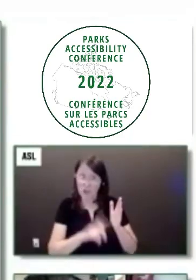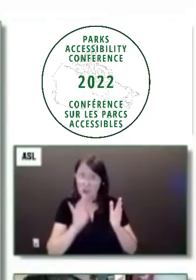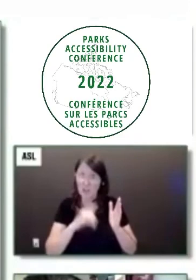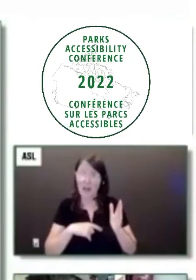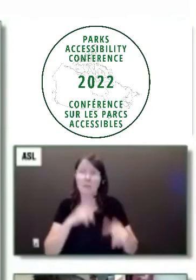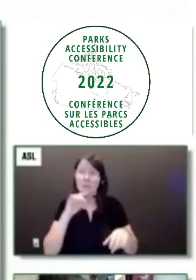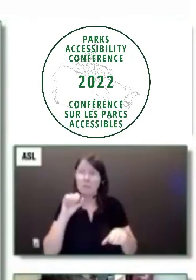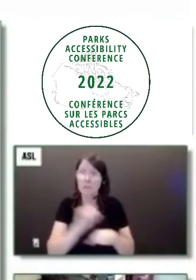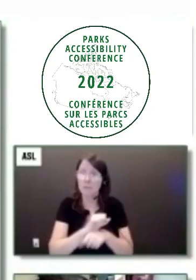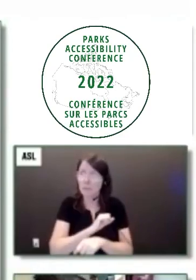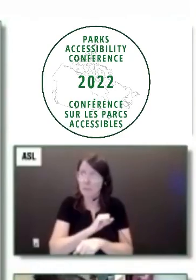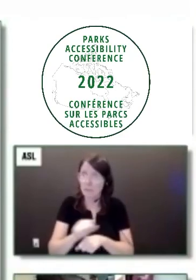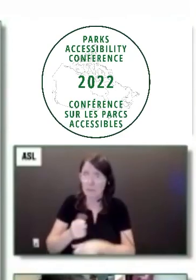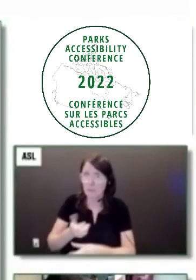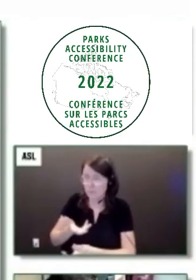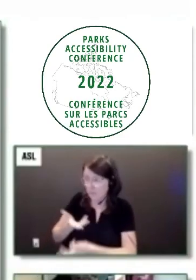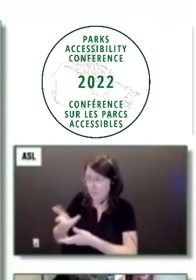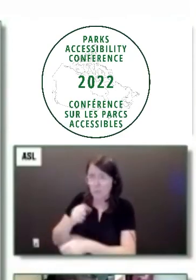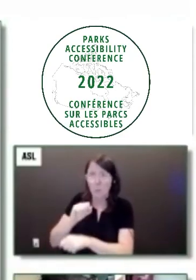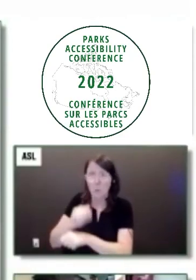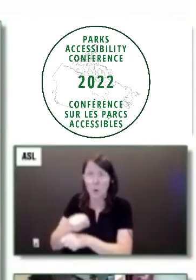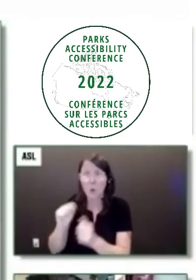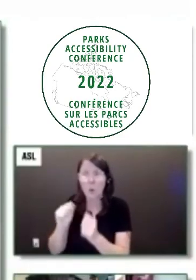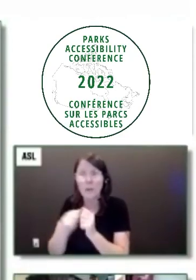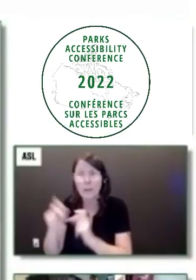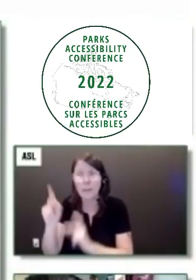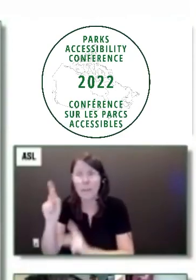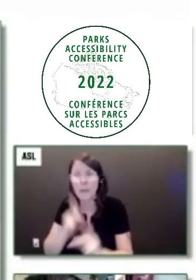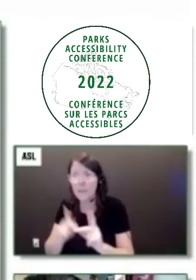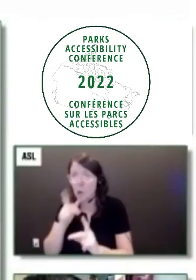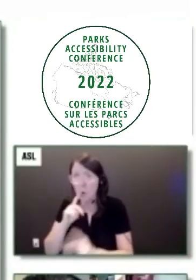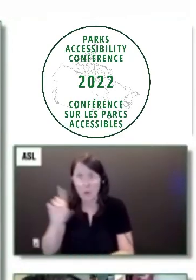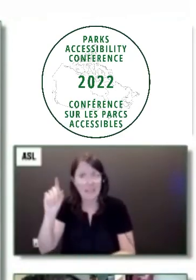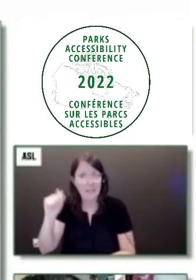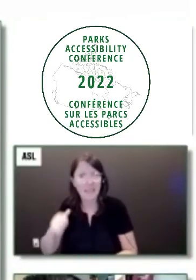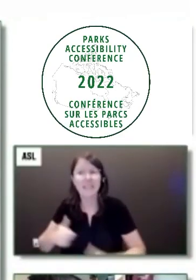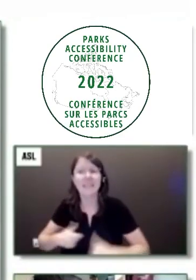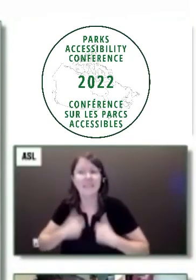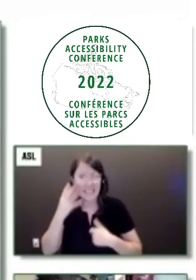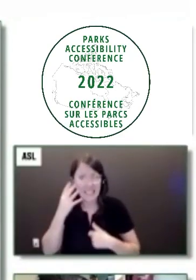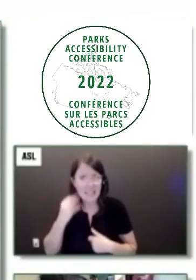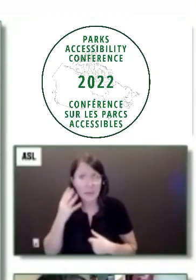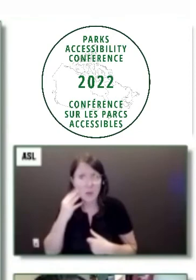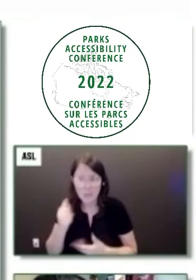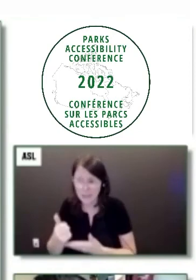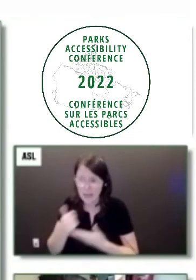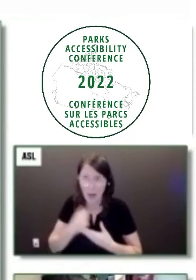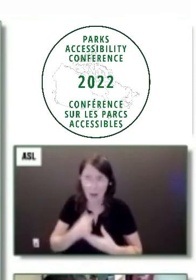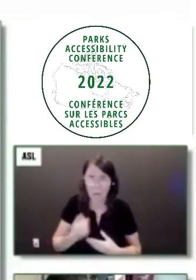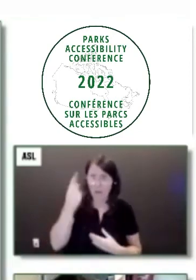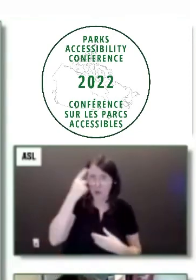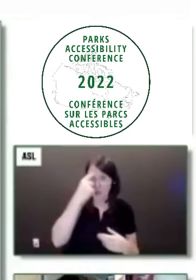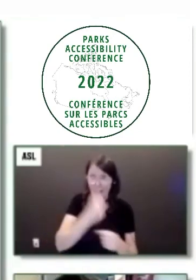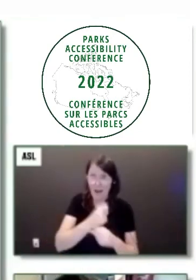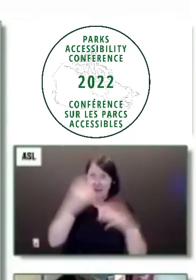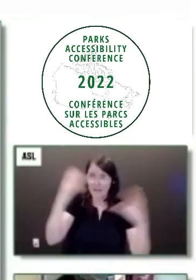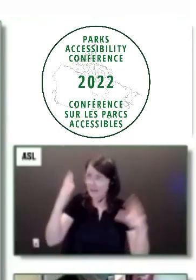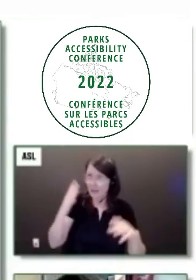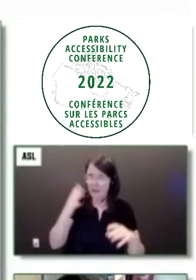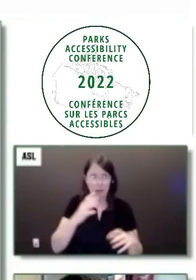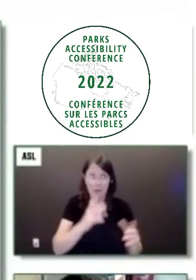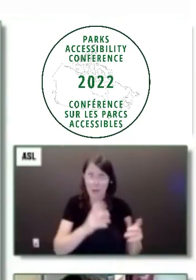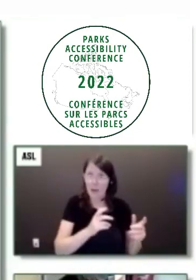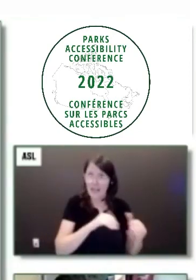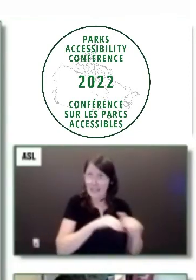with a disability to determine whether and how implementing standards in rural nature spaces is improving a sense of inclusion and access